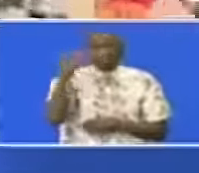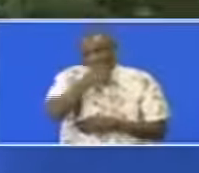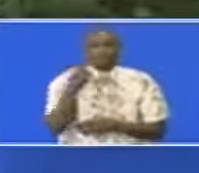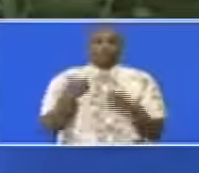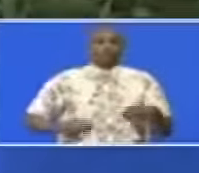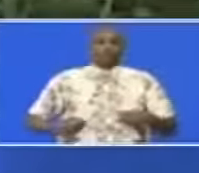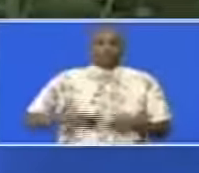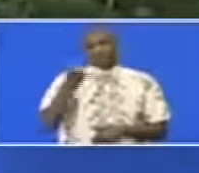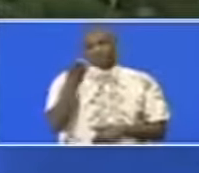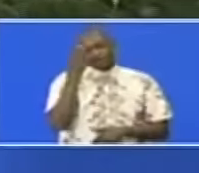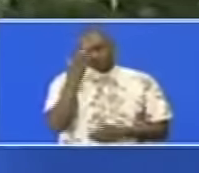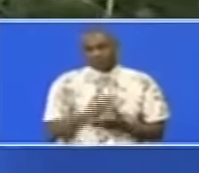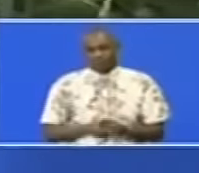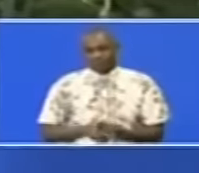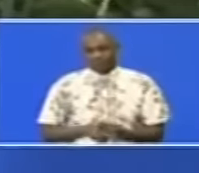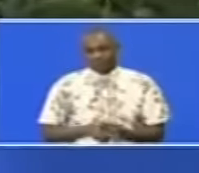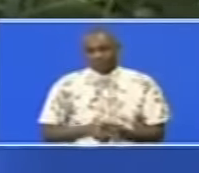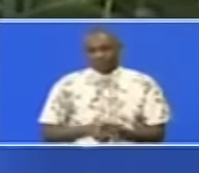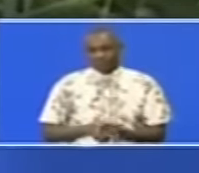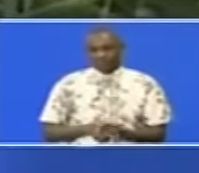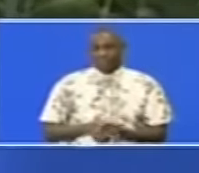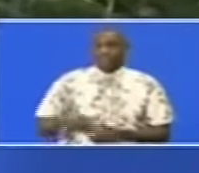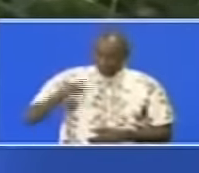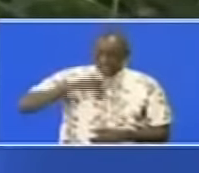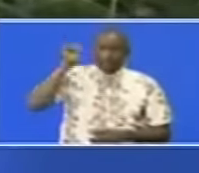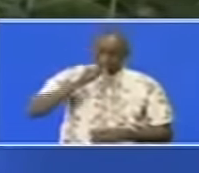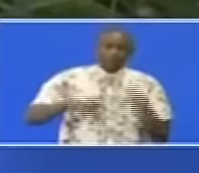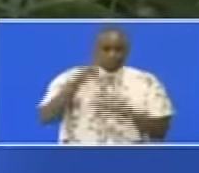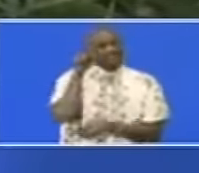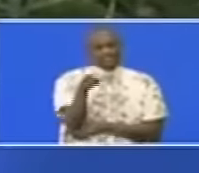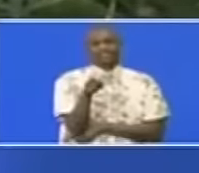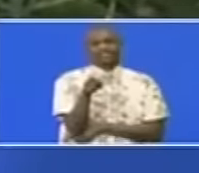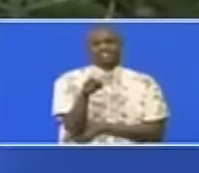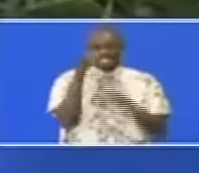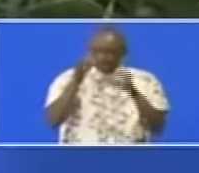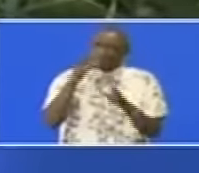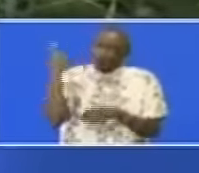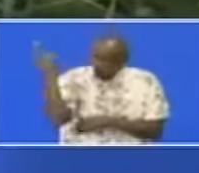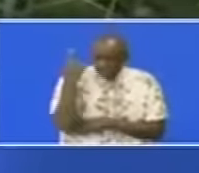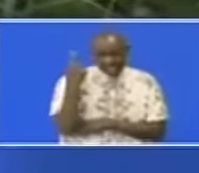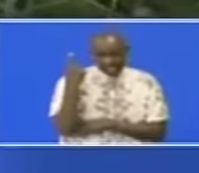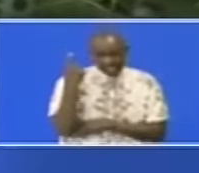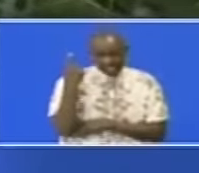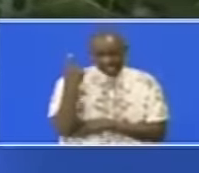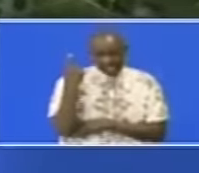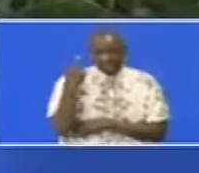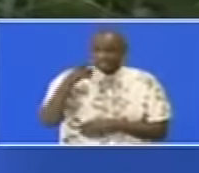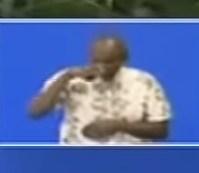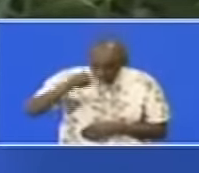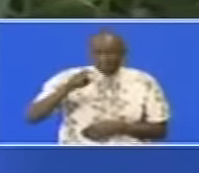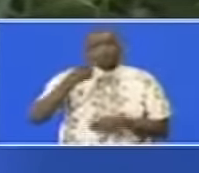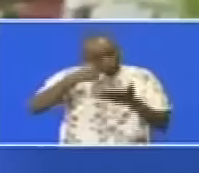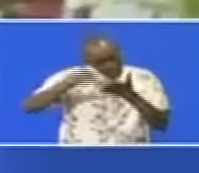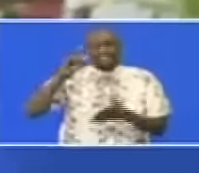youngsters. Absolutely. We can win this war if we only present the right